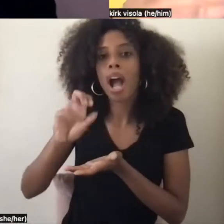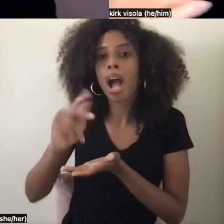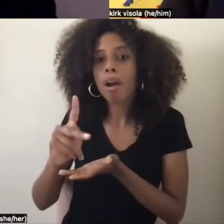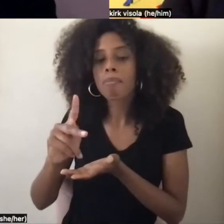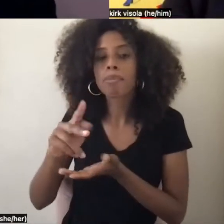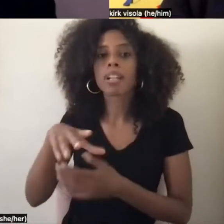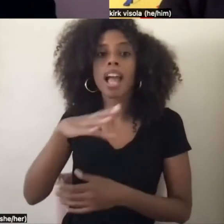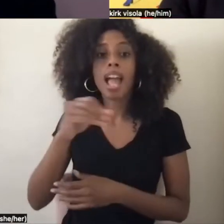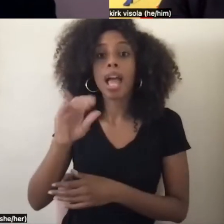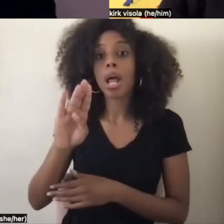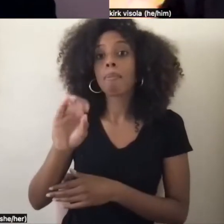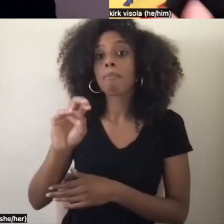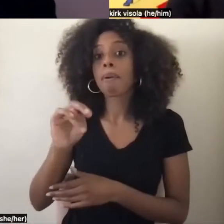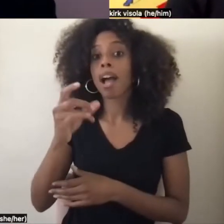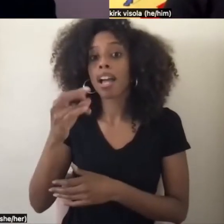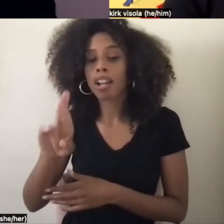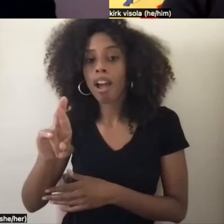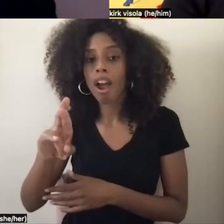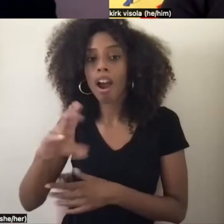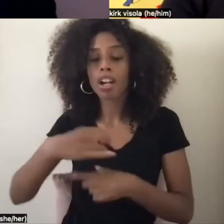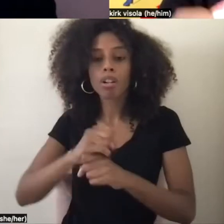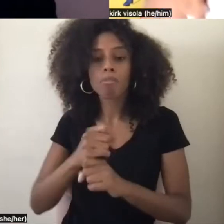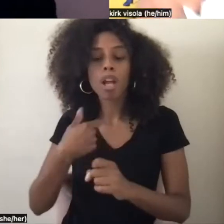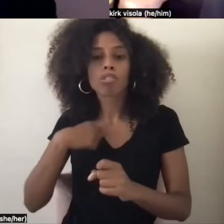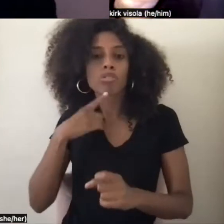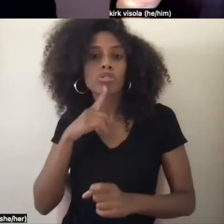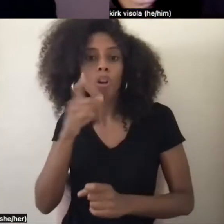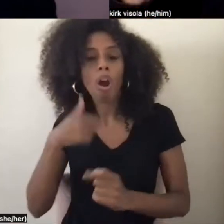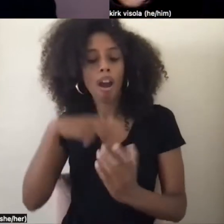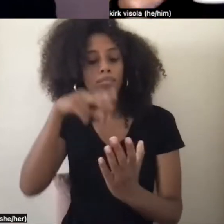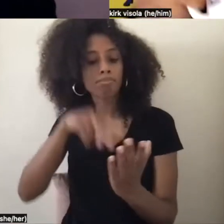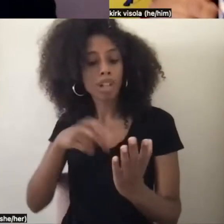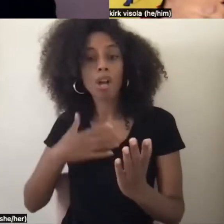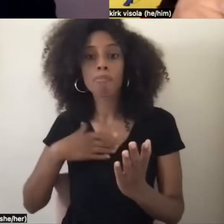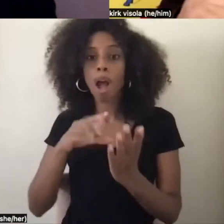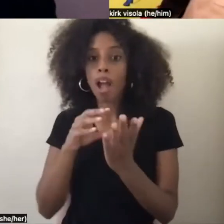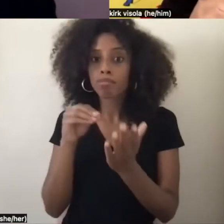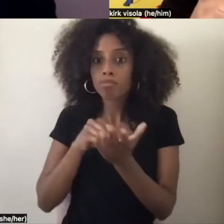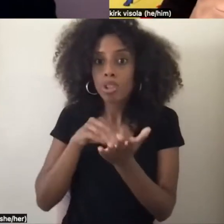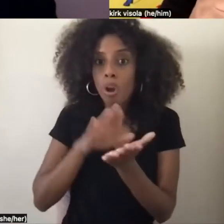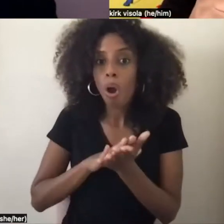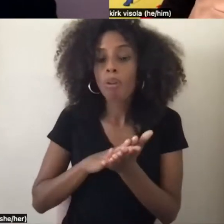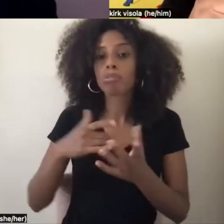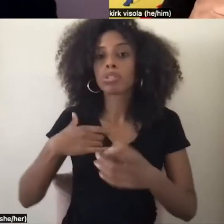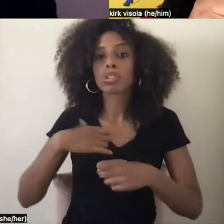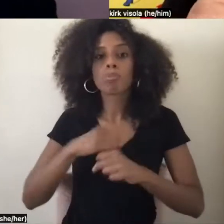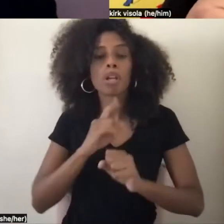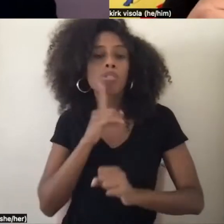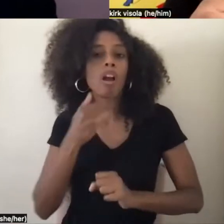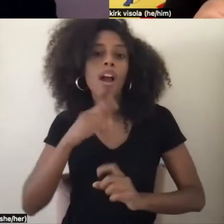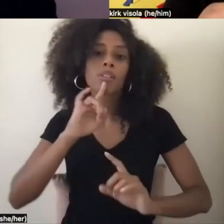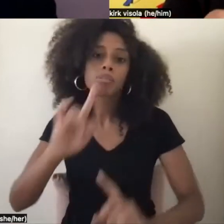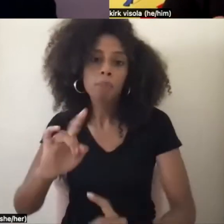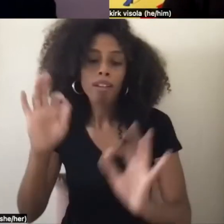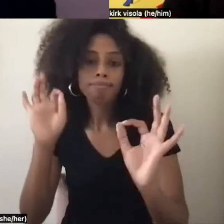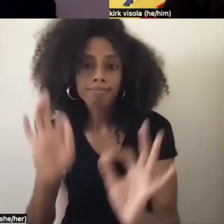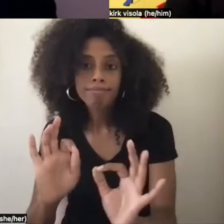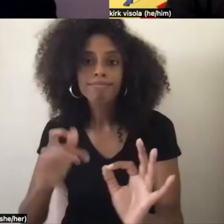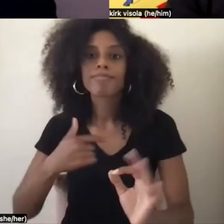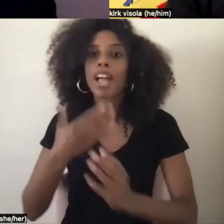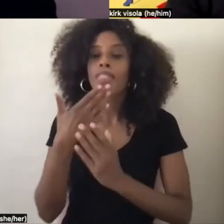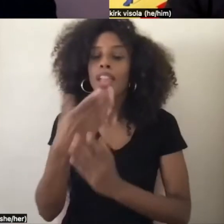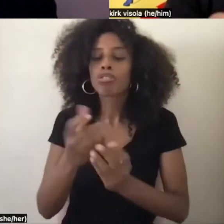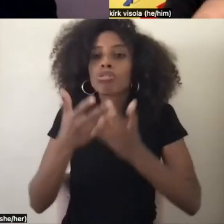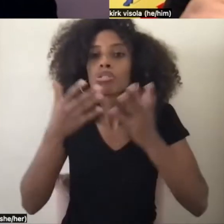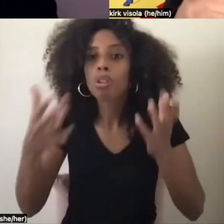and respond to things properly. And I'm so thankful for this. Thank you so much. I'm drinking sparkling water out of here, believe it or